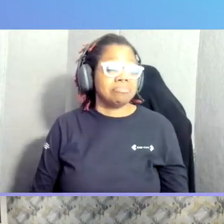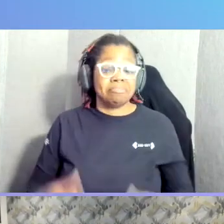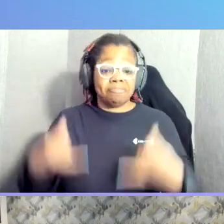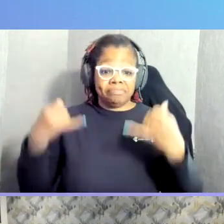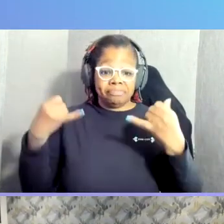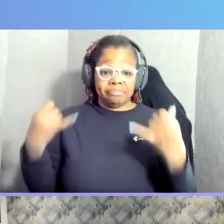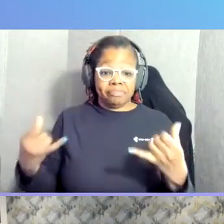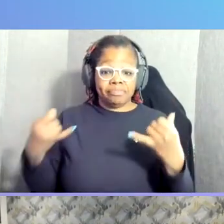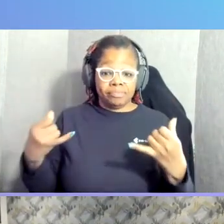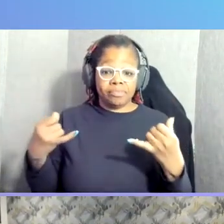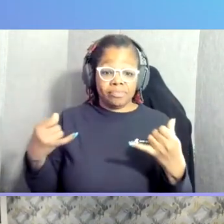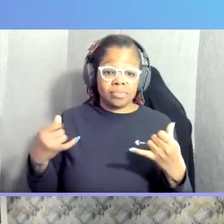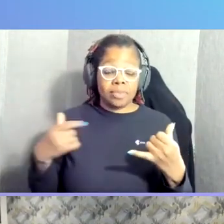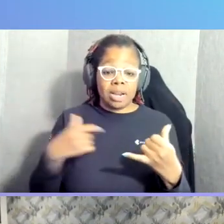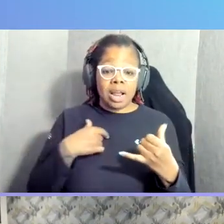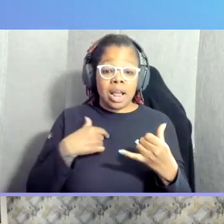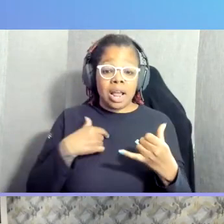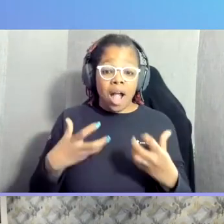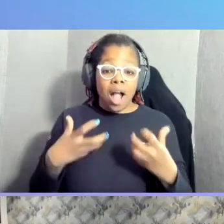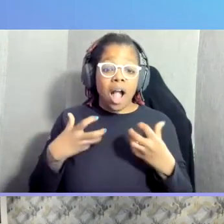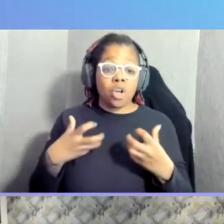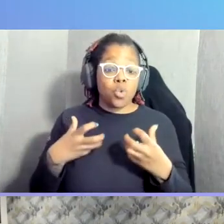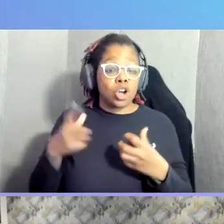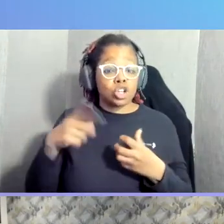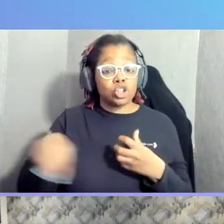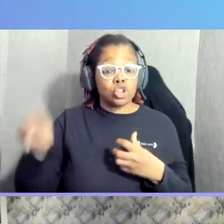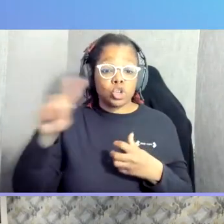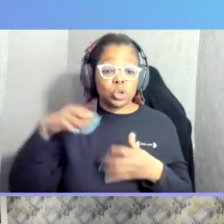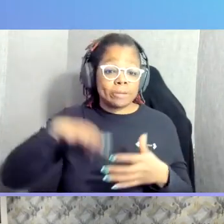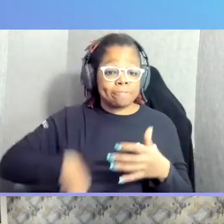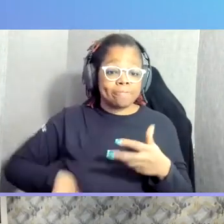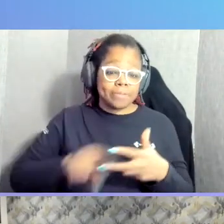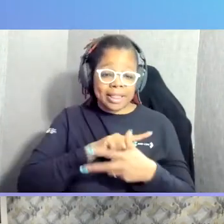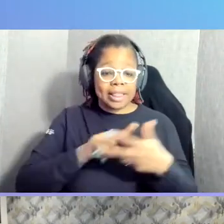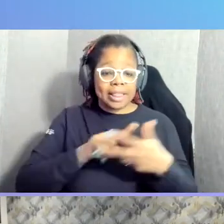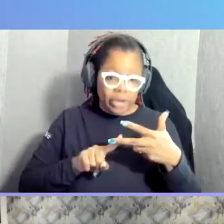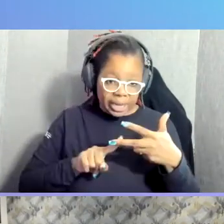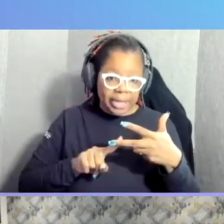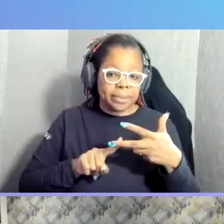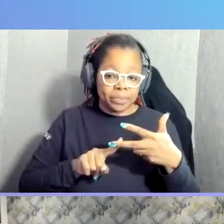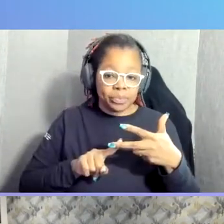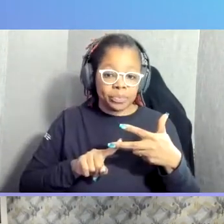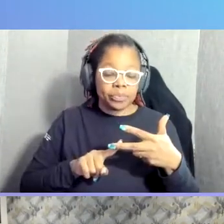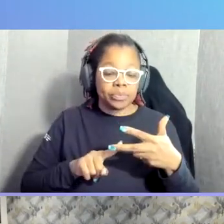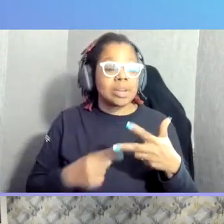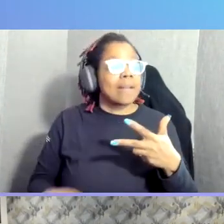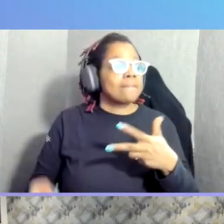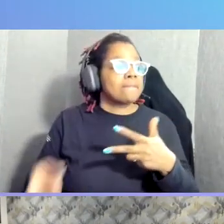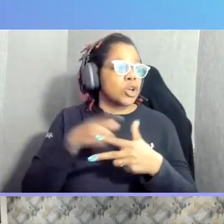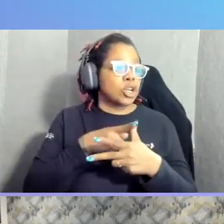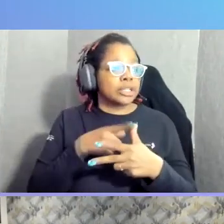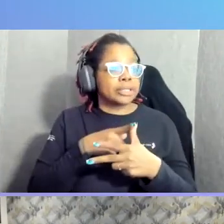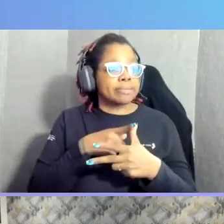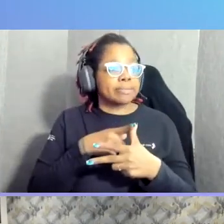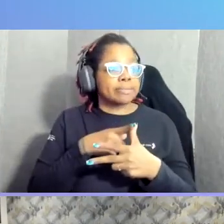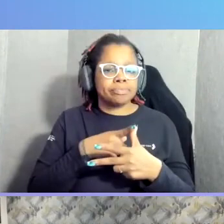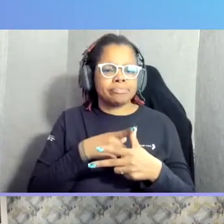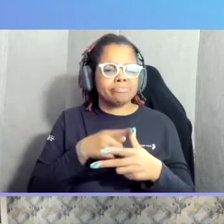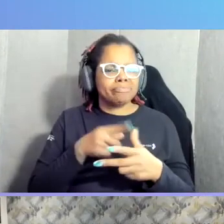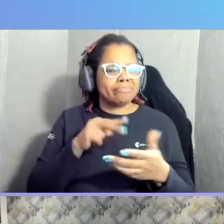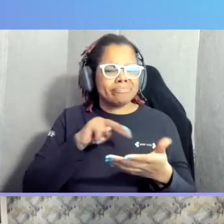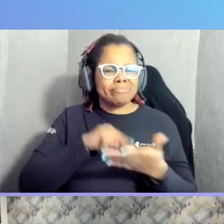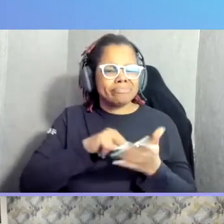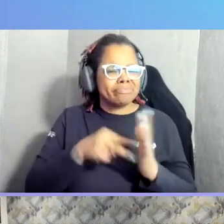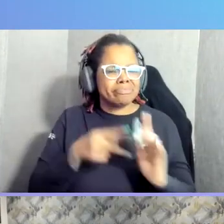Today, I want you to leave from this talk with three takeaways. The first one is the purpose